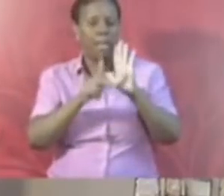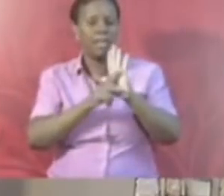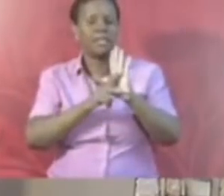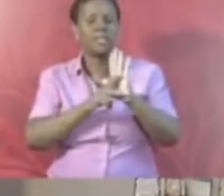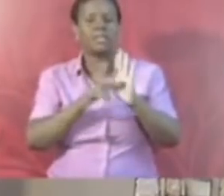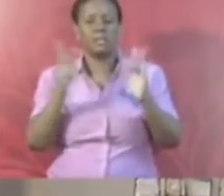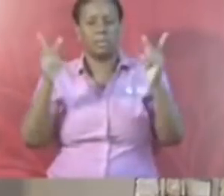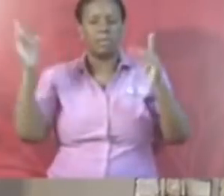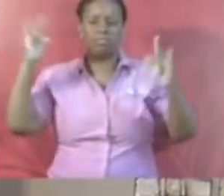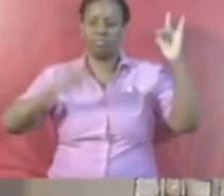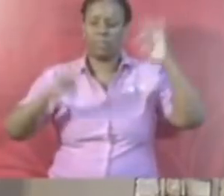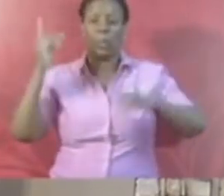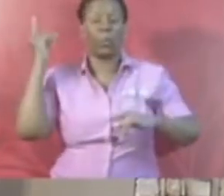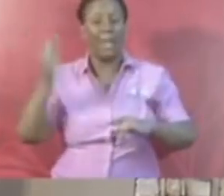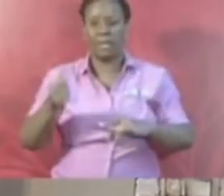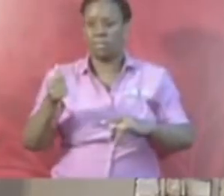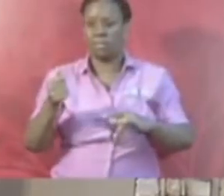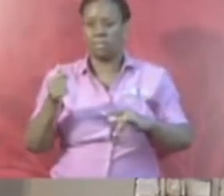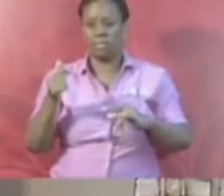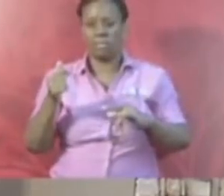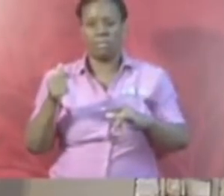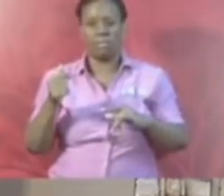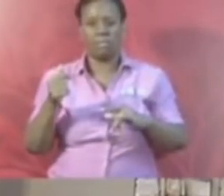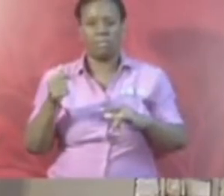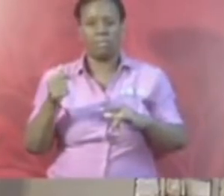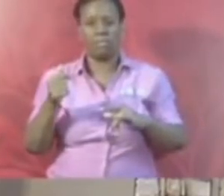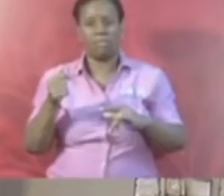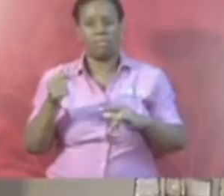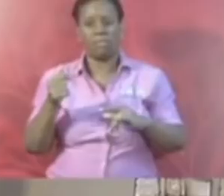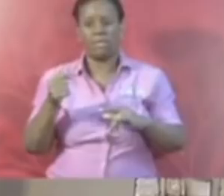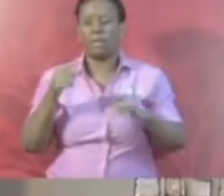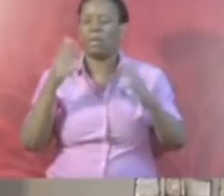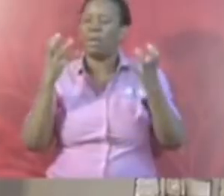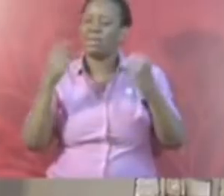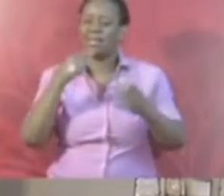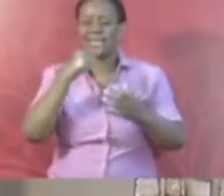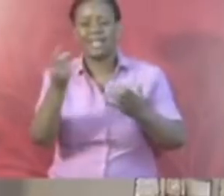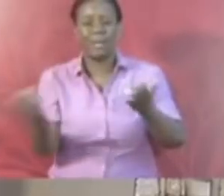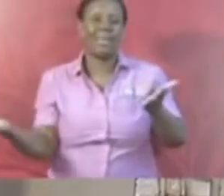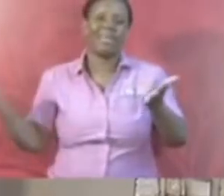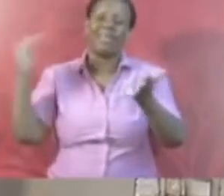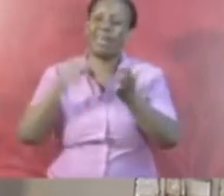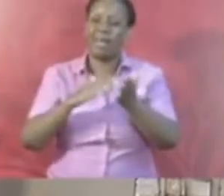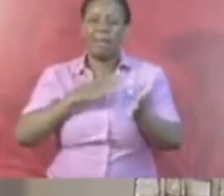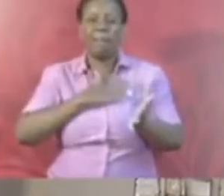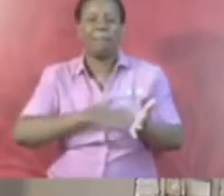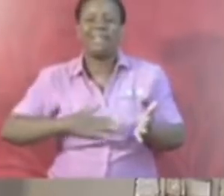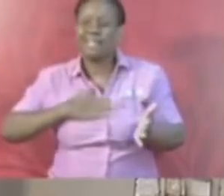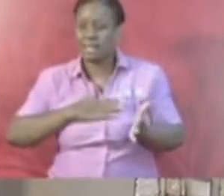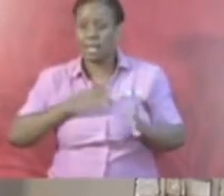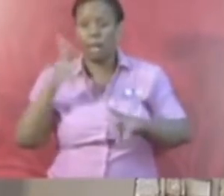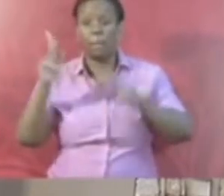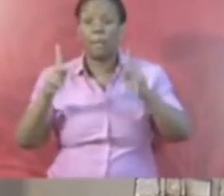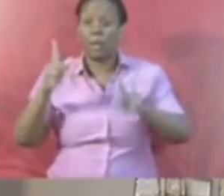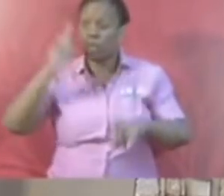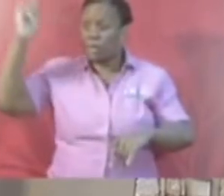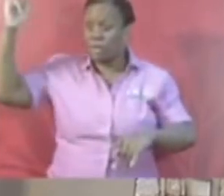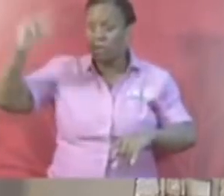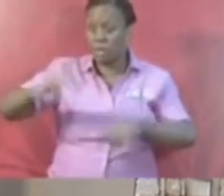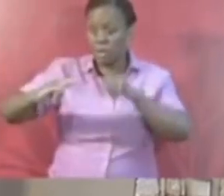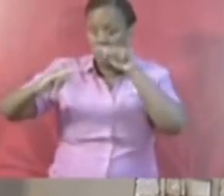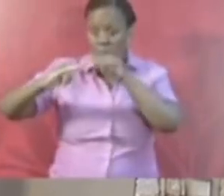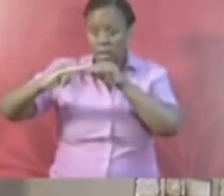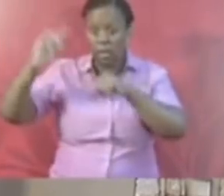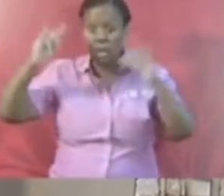caution persons because we are aware, when I was looking at the numbers this morning of persons who have been returning or persons who are now applying